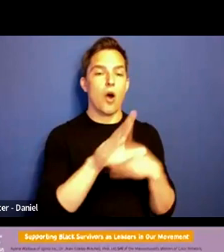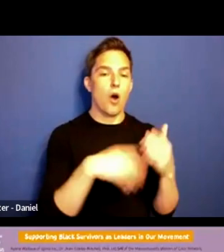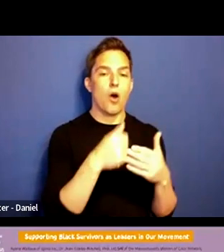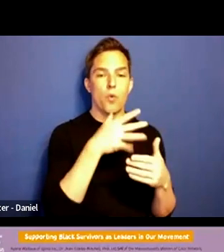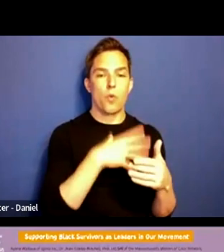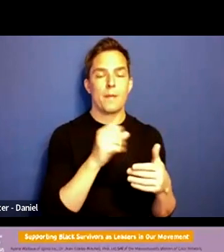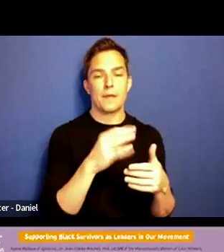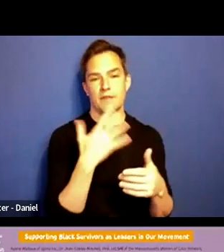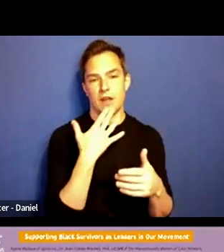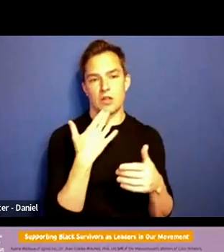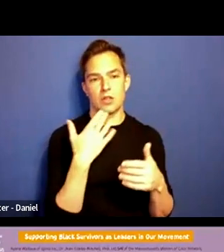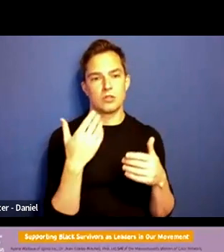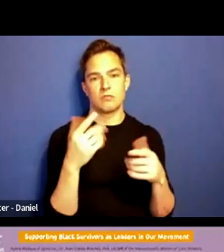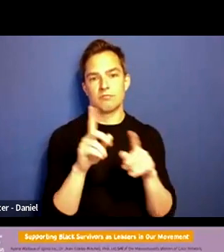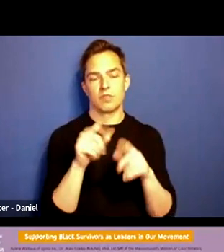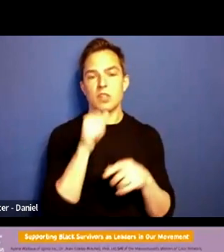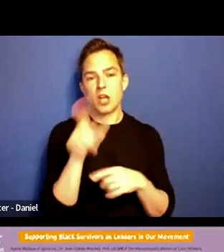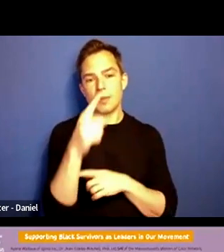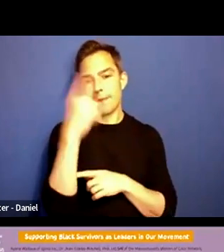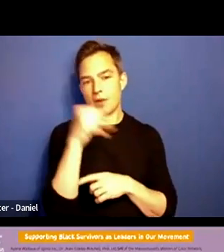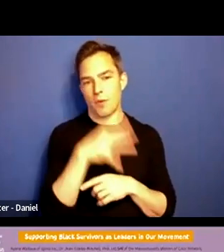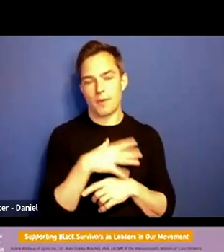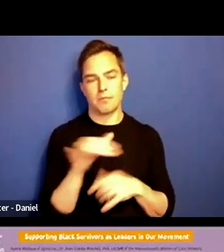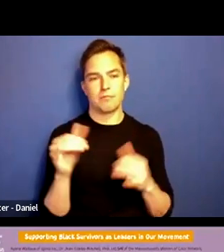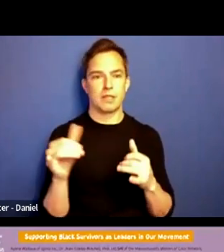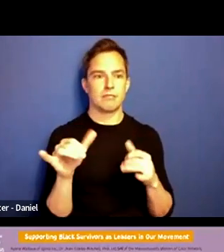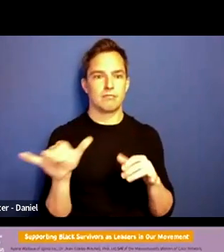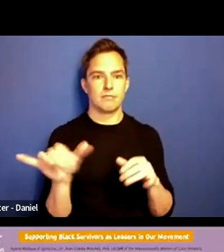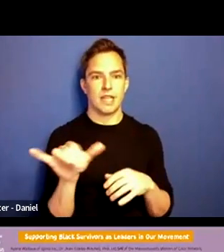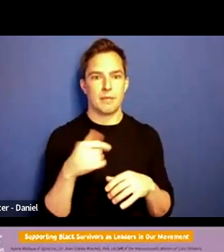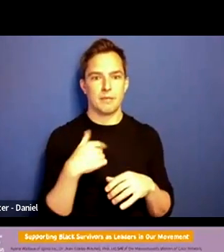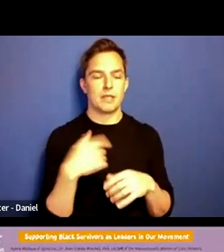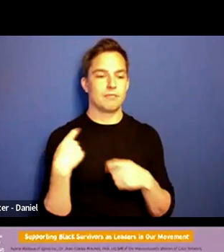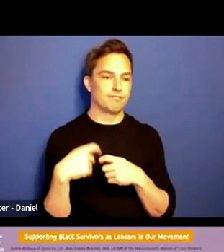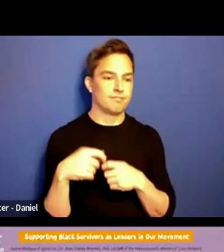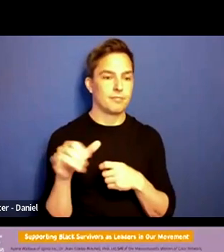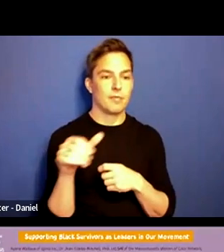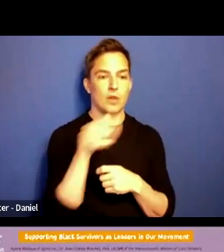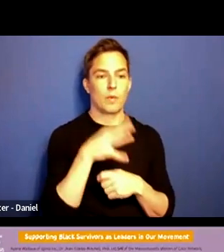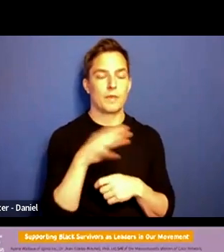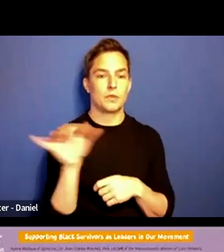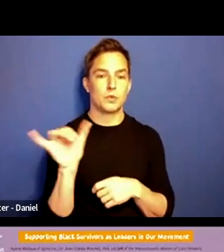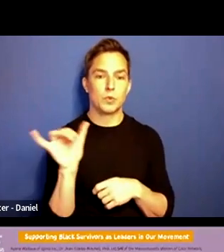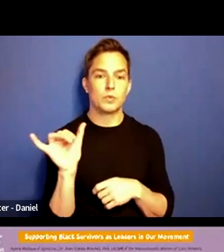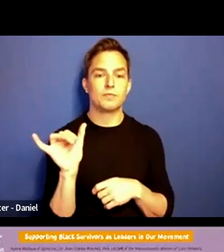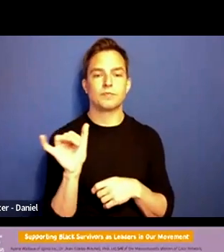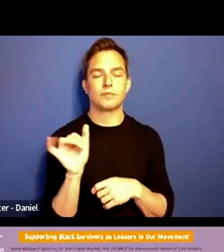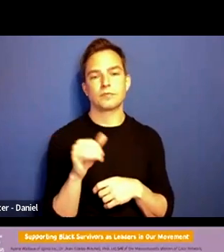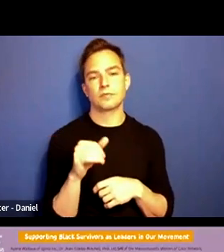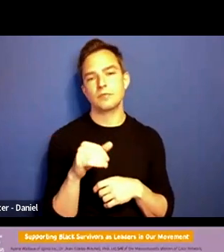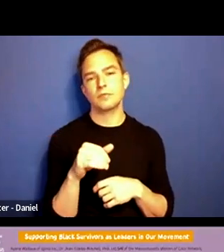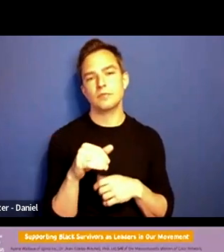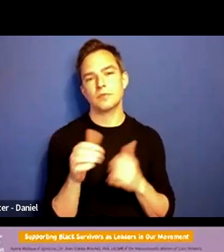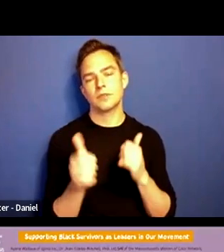different women of color as well, that face the same things as me, that I've seen with Latinas as well. So I think by the end, like most people,